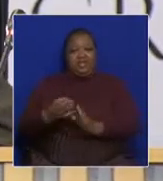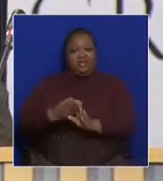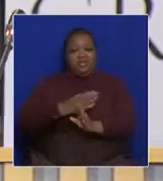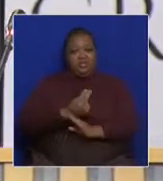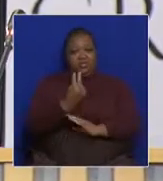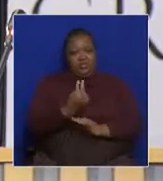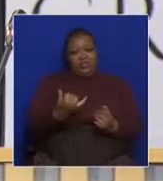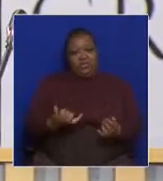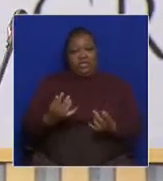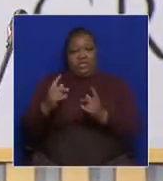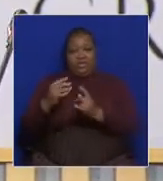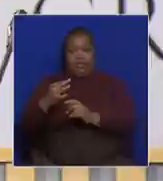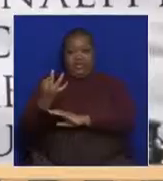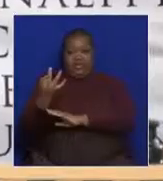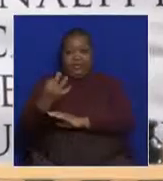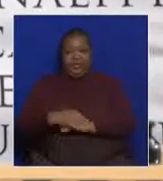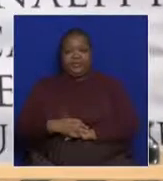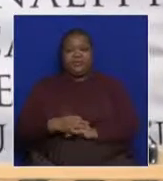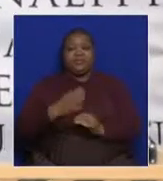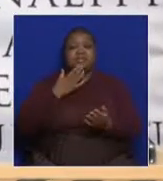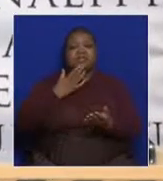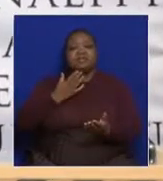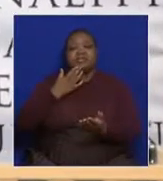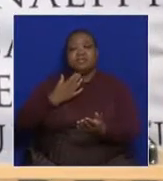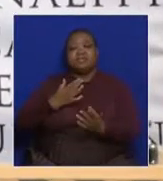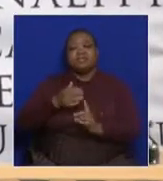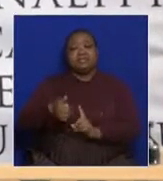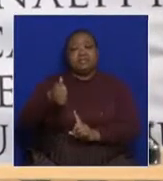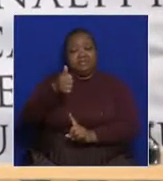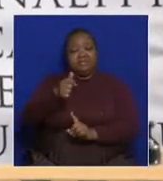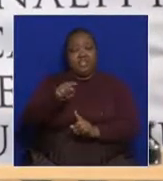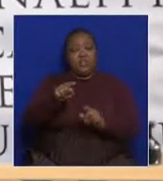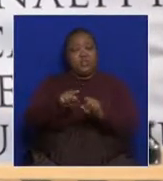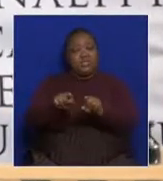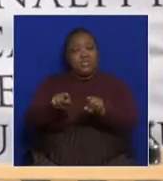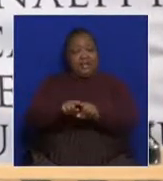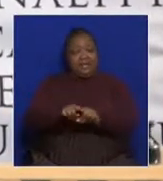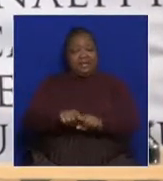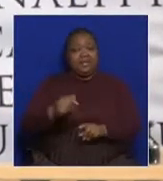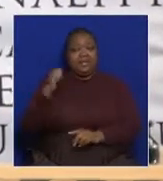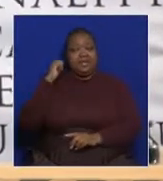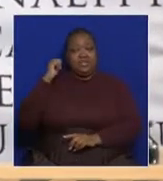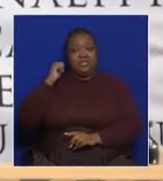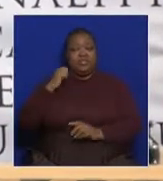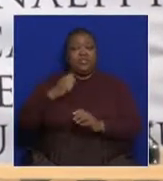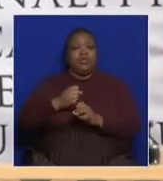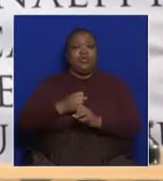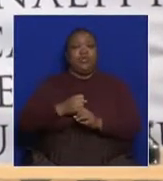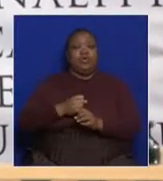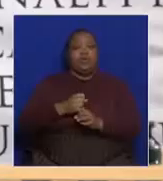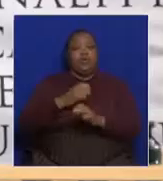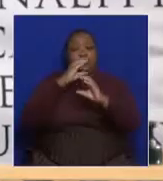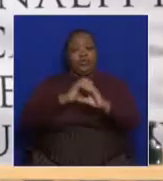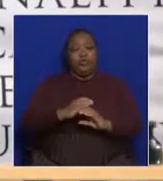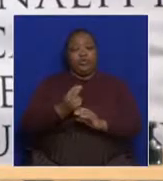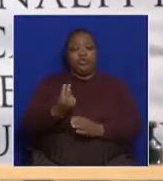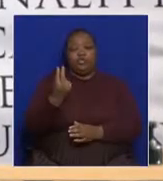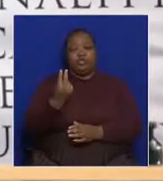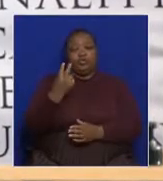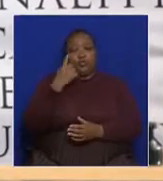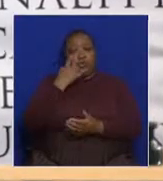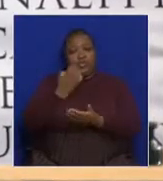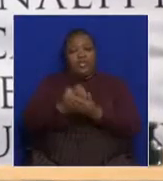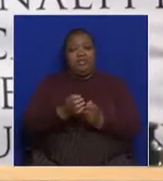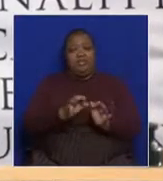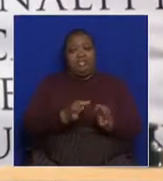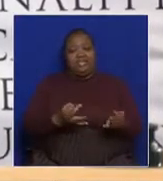Colonel, and that goes for you too. Yesterday we were working off 2 exhibit files.